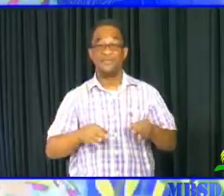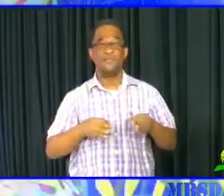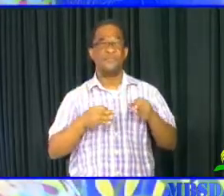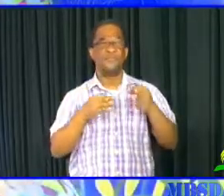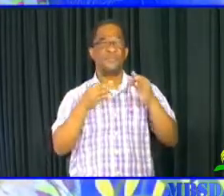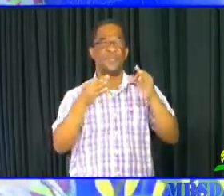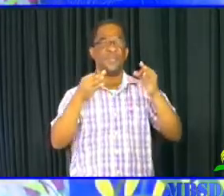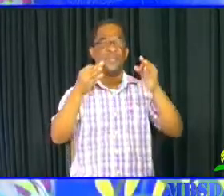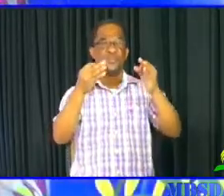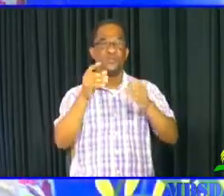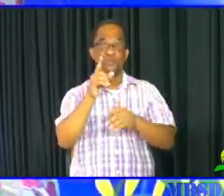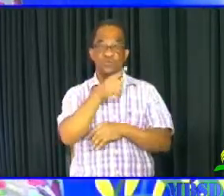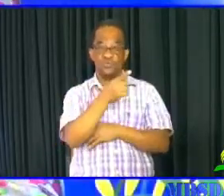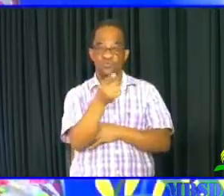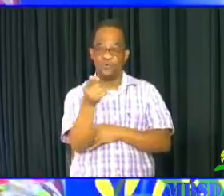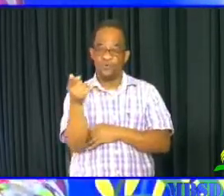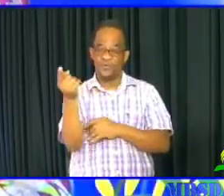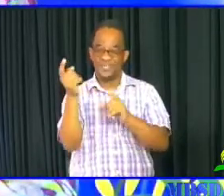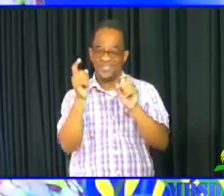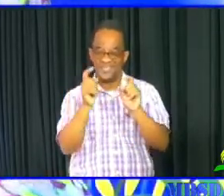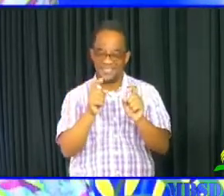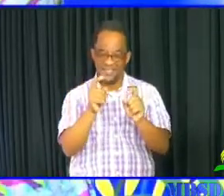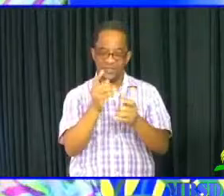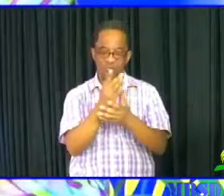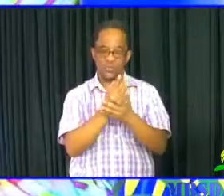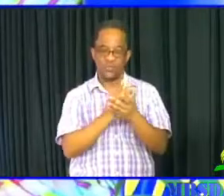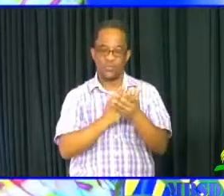You need